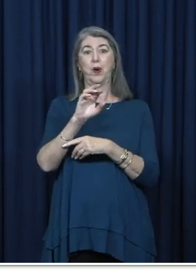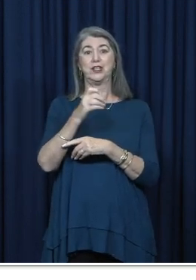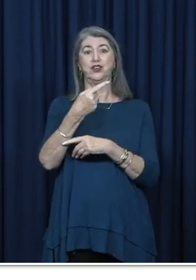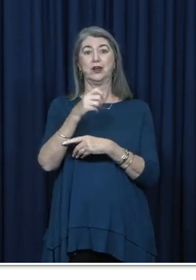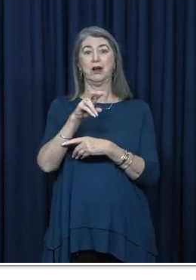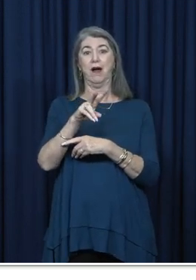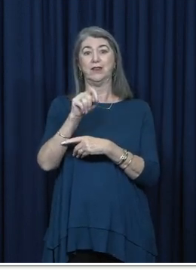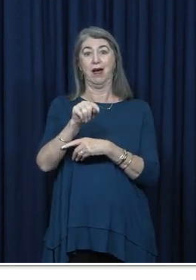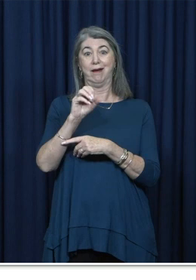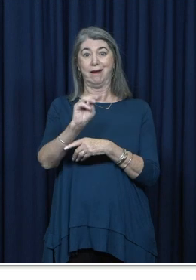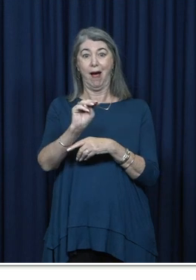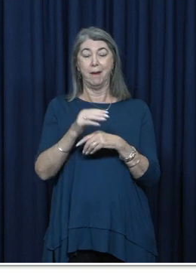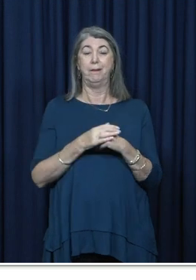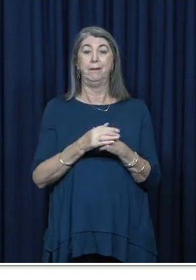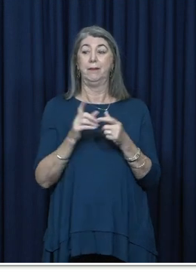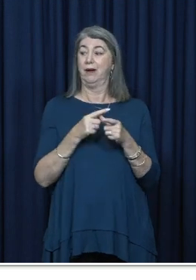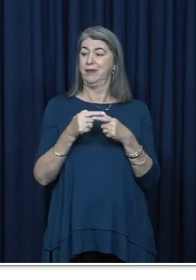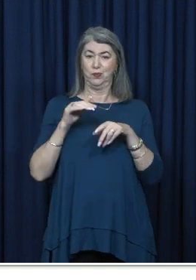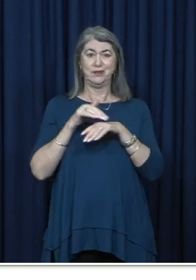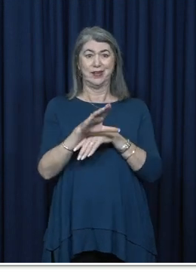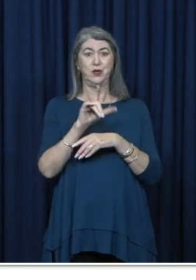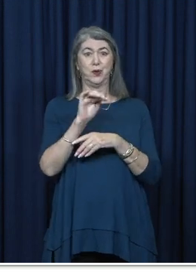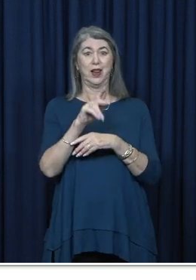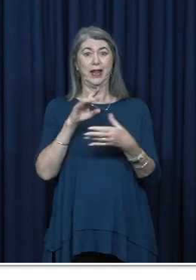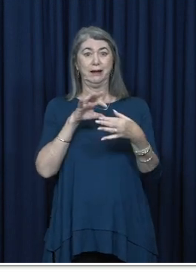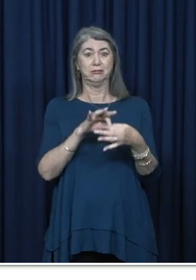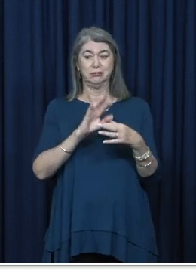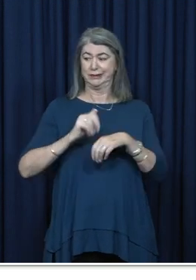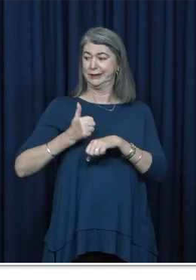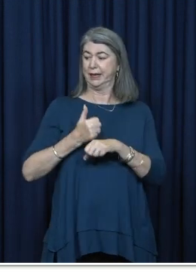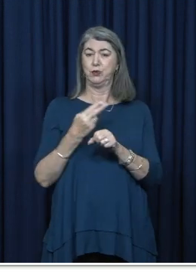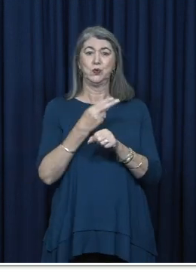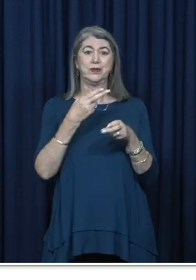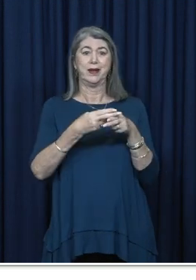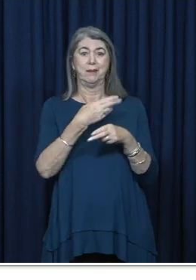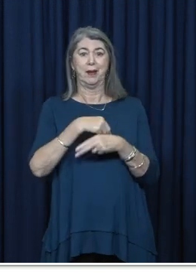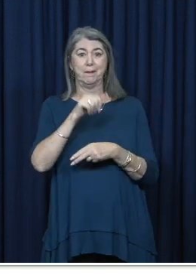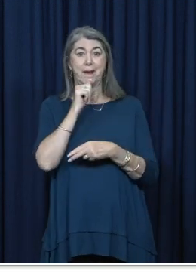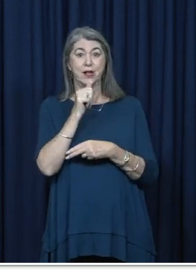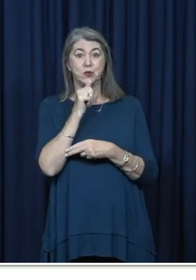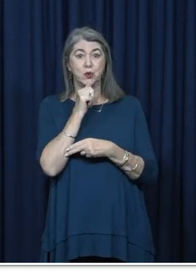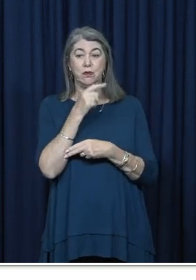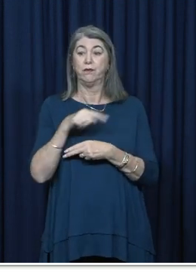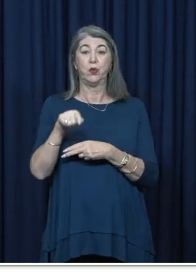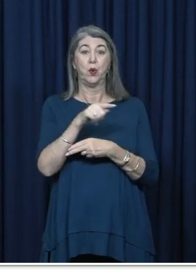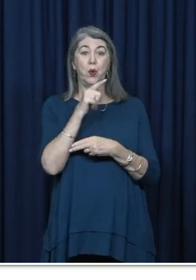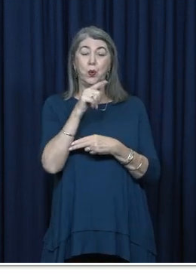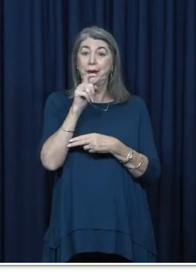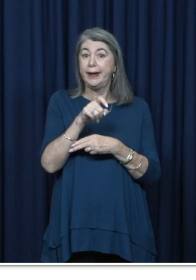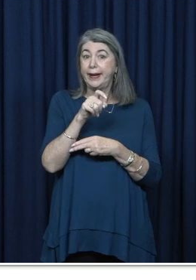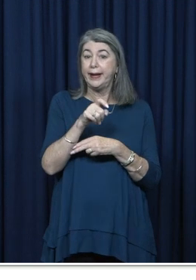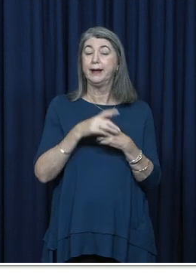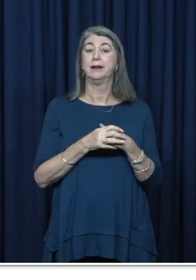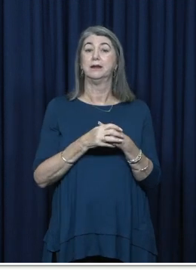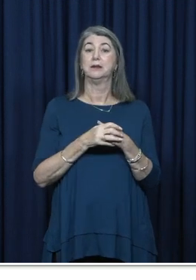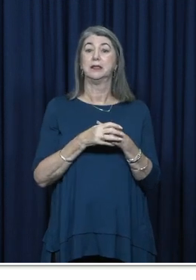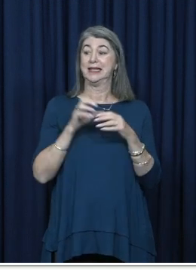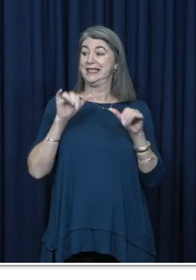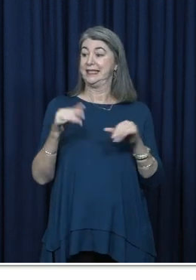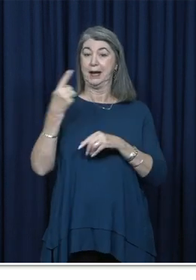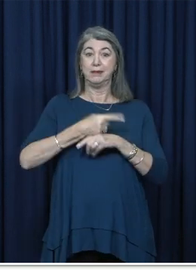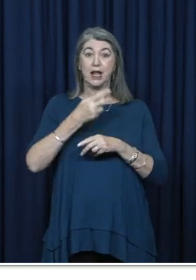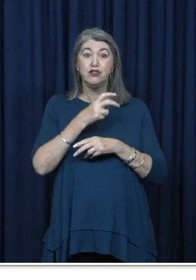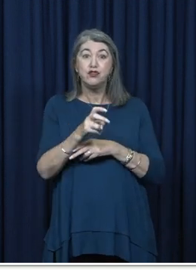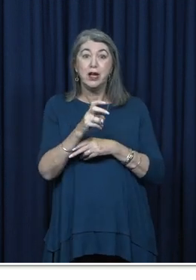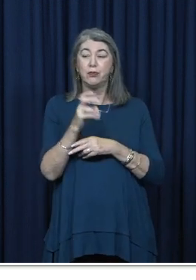parahelp@westchestergov.com. And then we will send you a link where you can set up your username and password. So for those who need a same-day trip